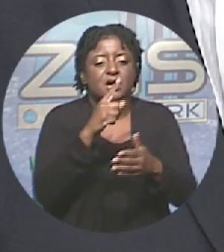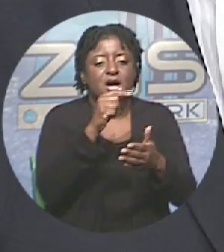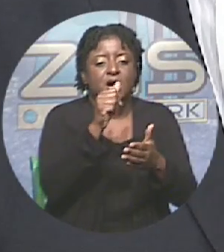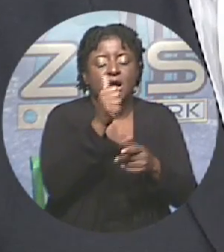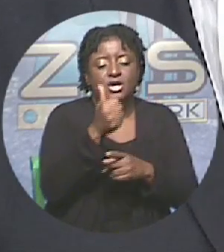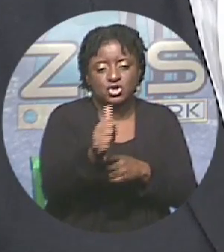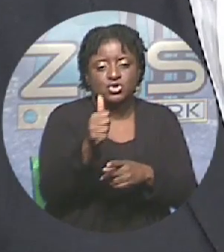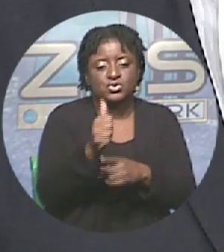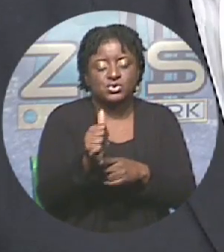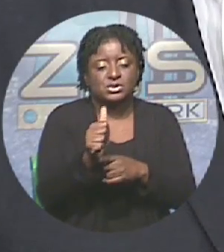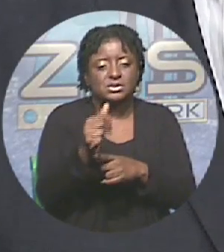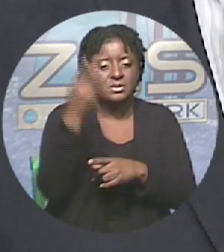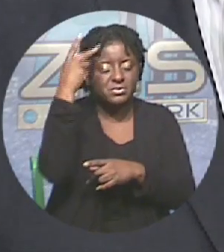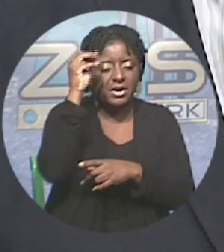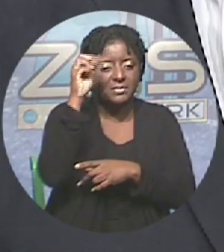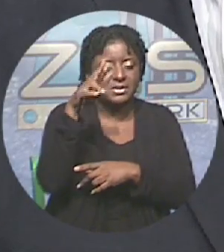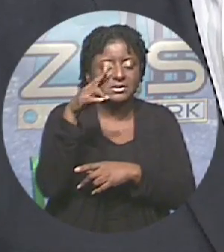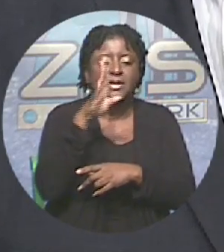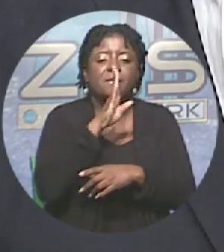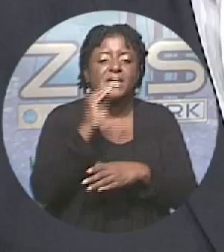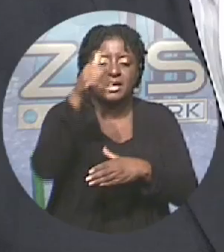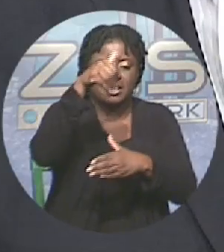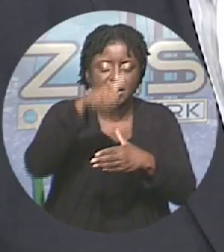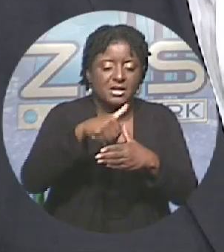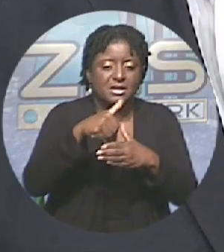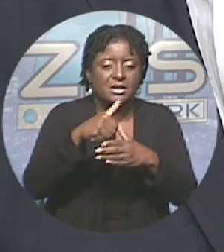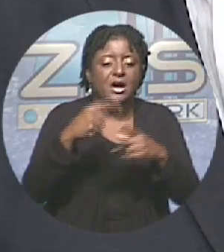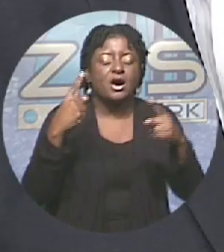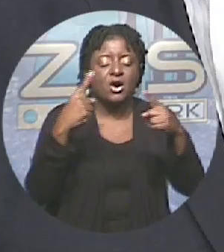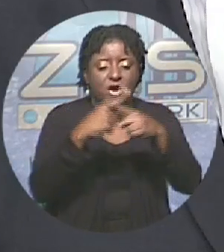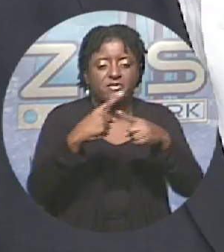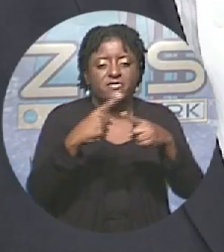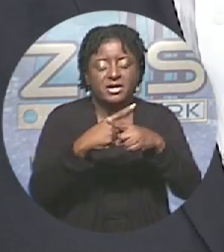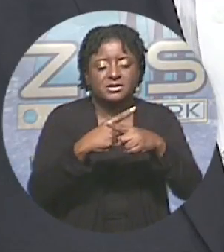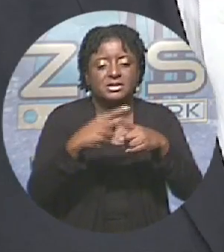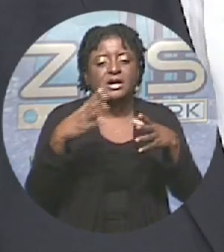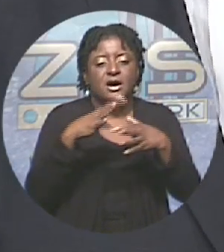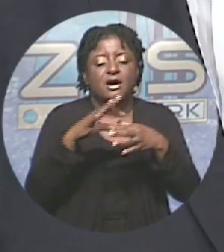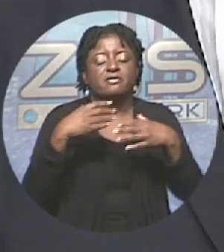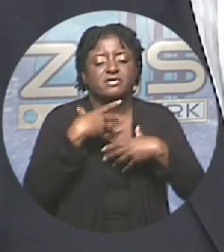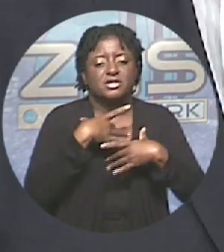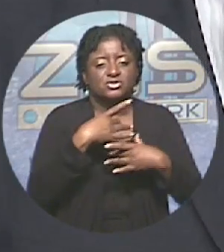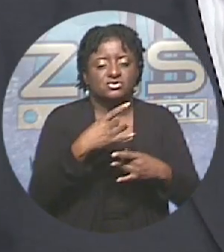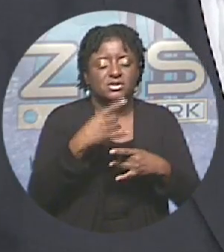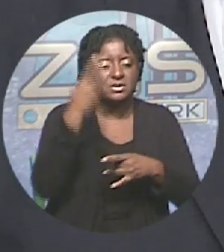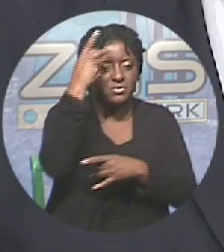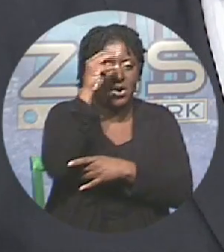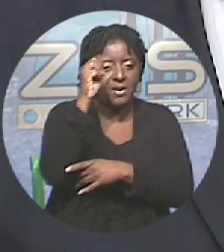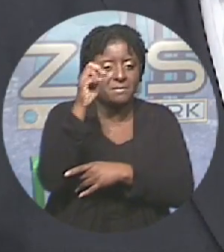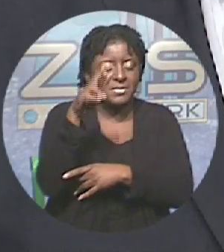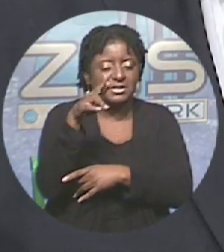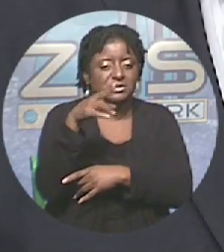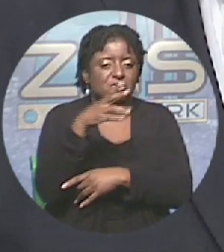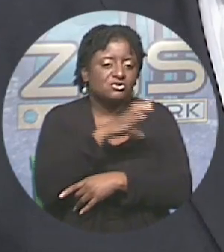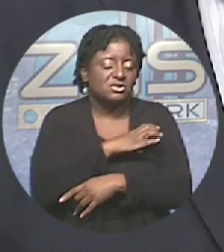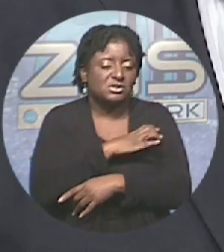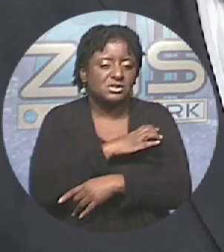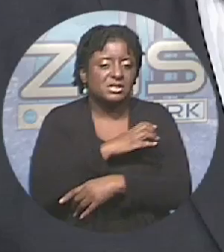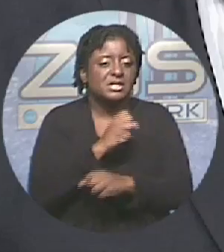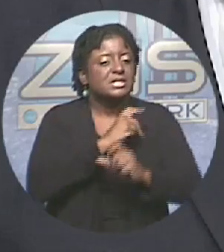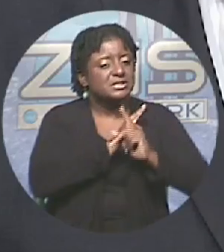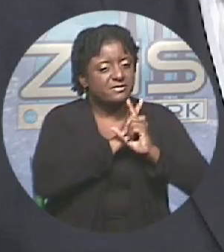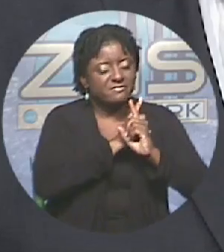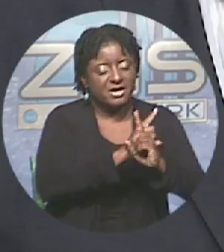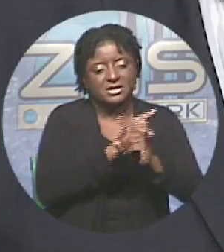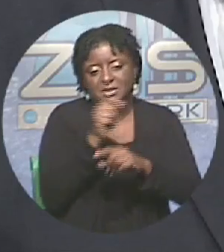of interest. That assertion did not sit well with Prime Minister Perry Christie, who was sure to defend his name and his character.